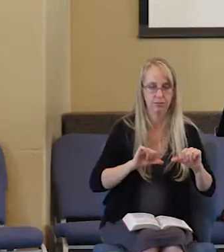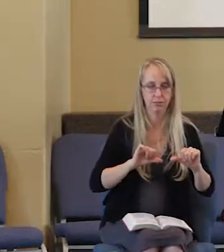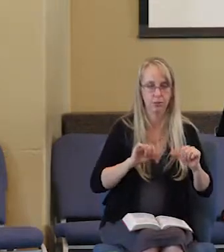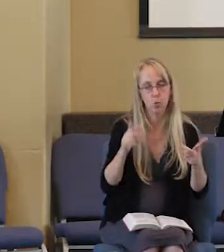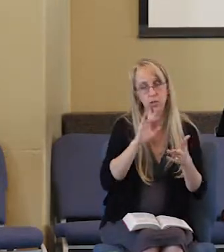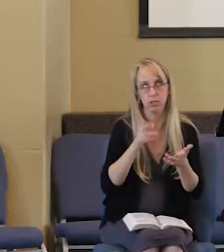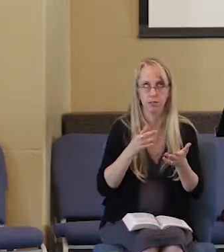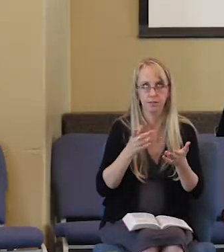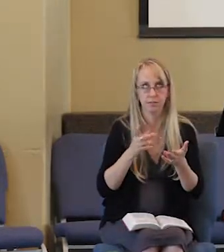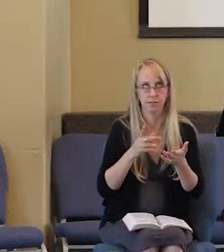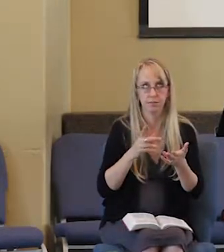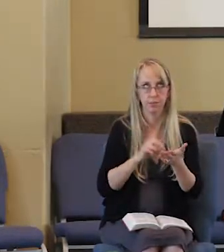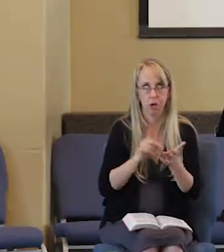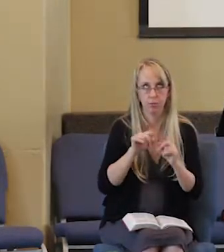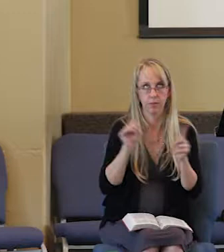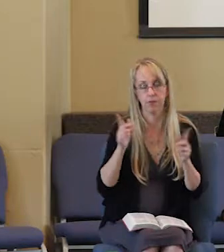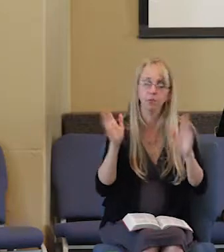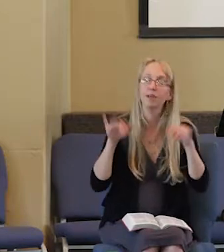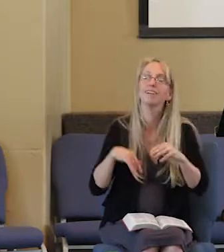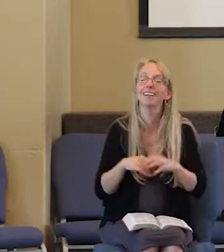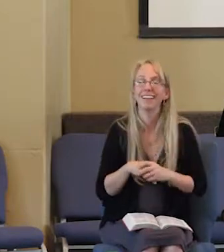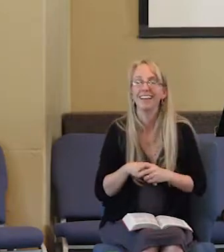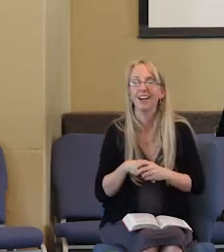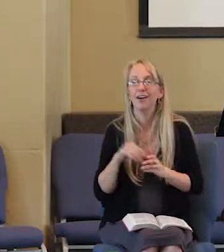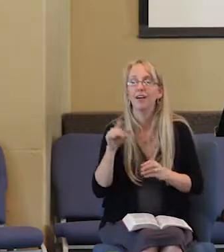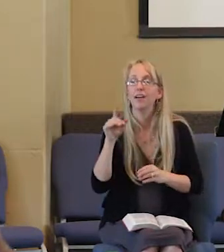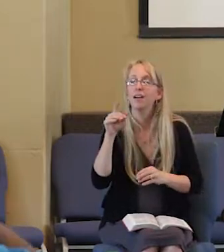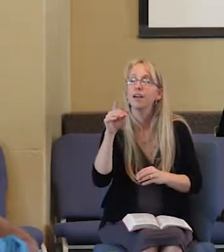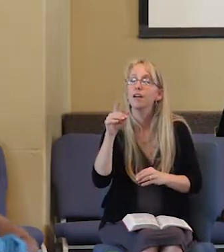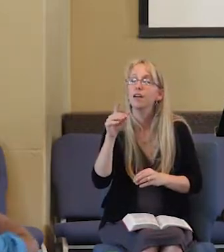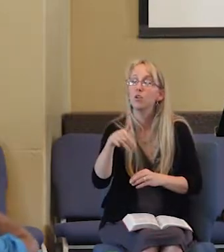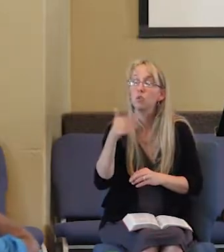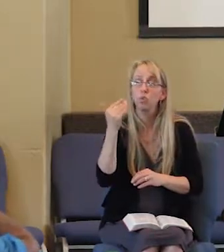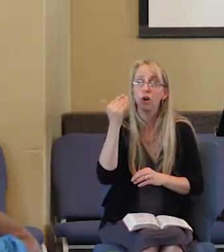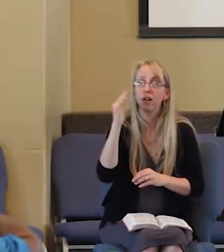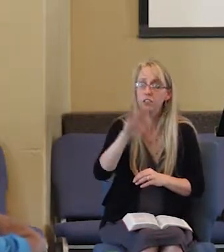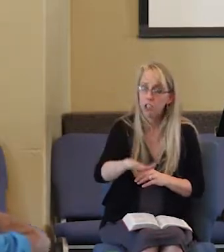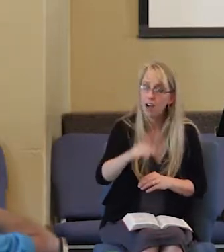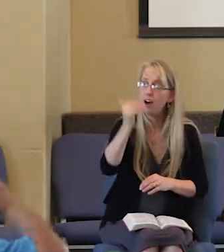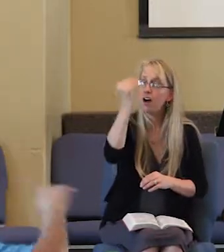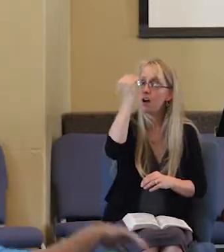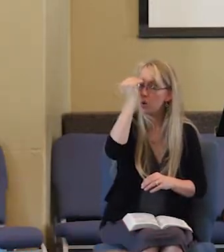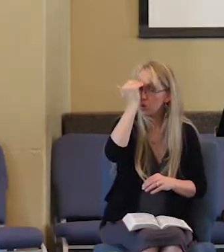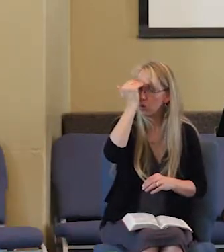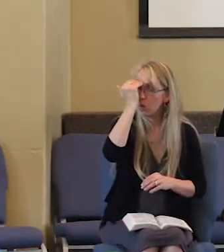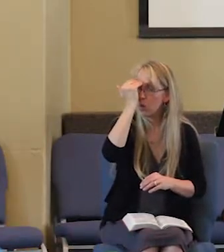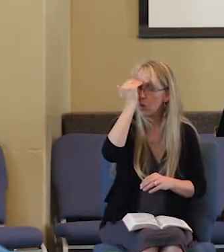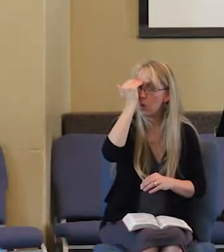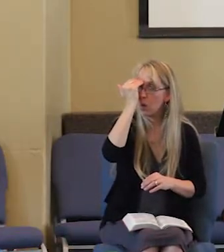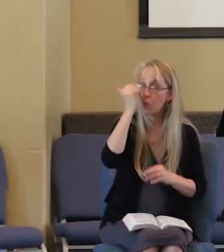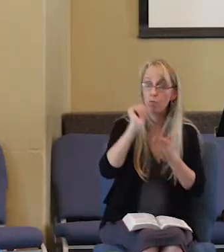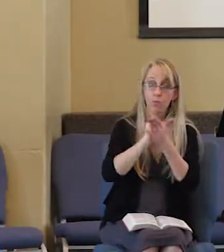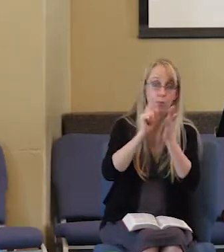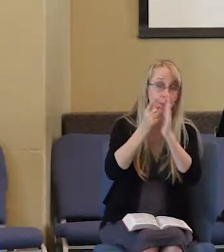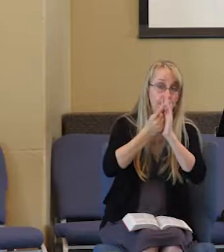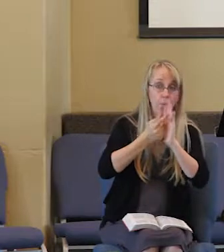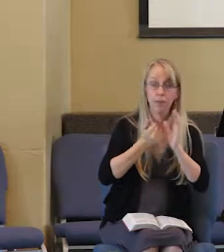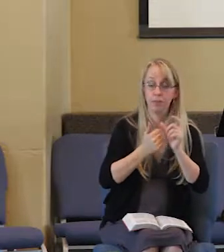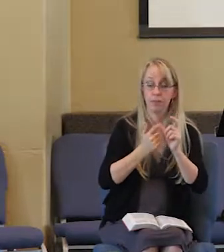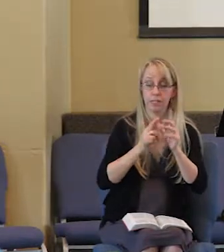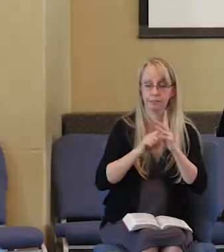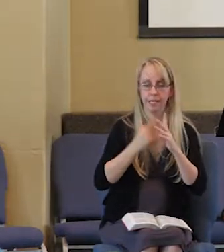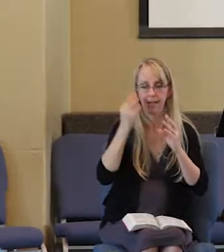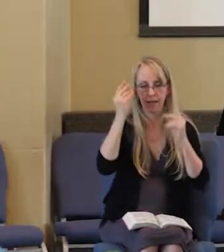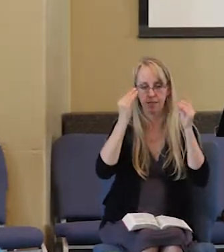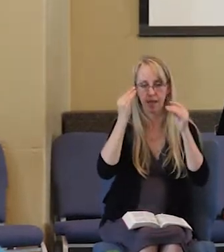is a doctor, but you know what I mean. And so the child knows from the moment they can even